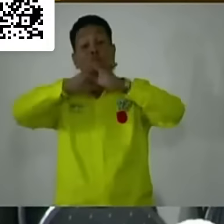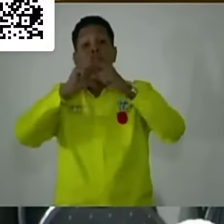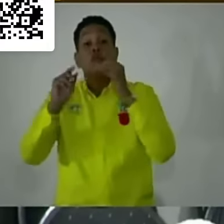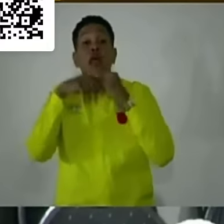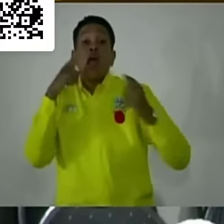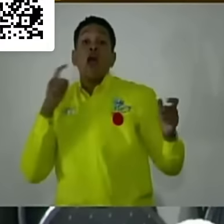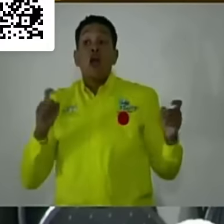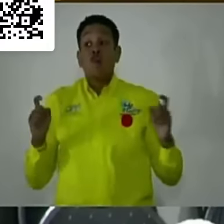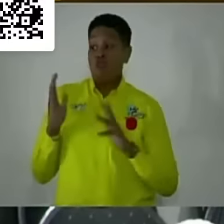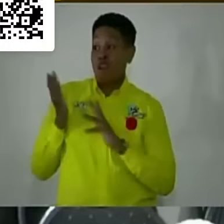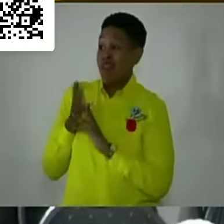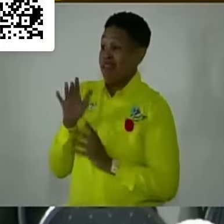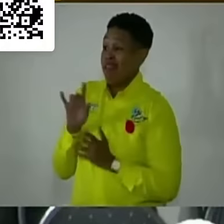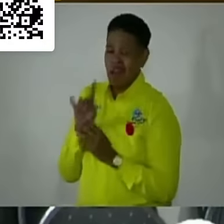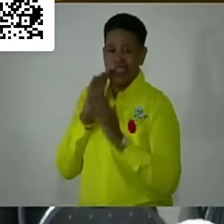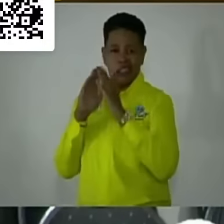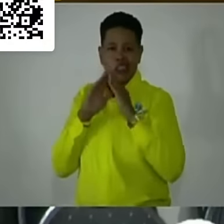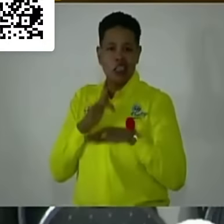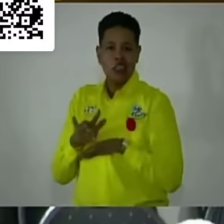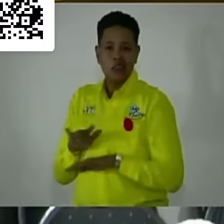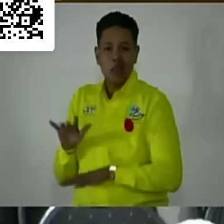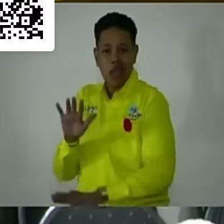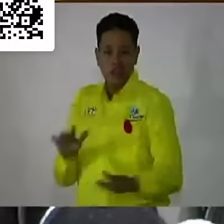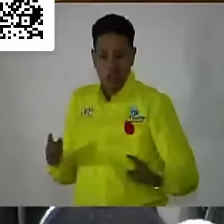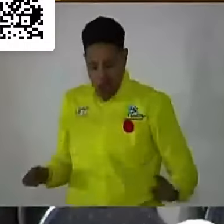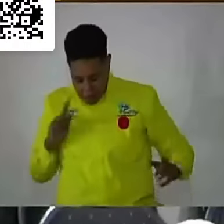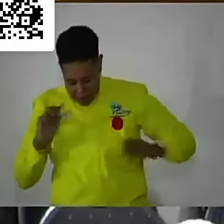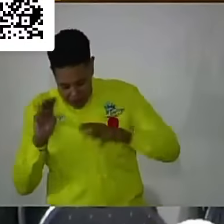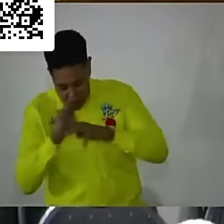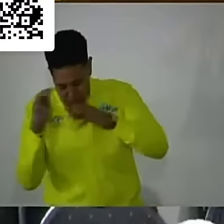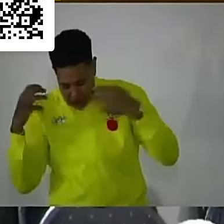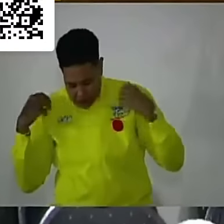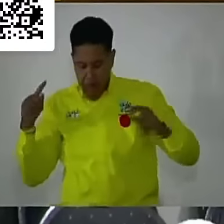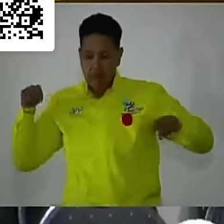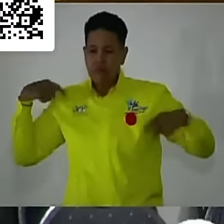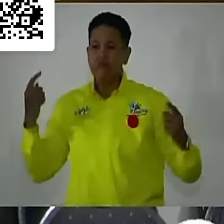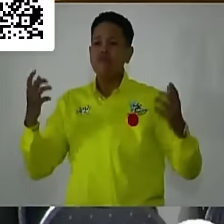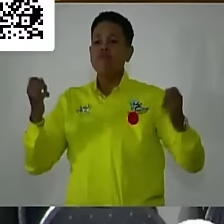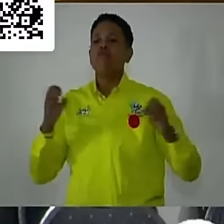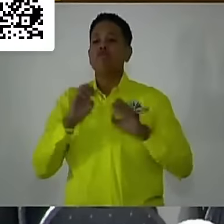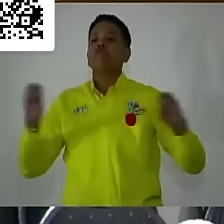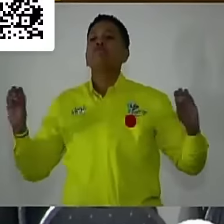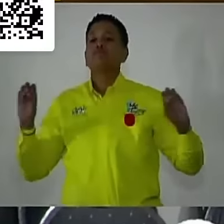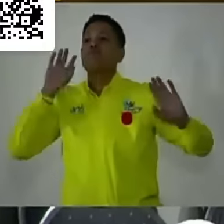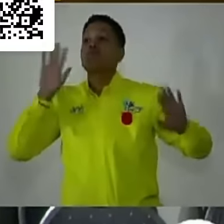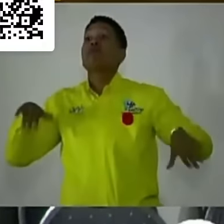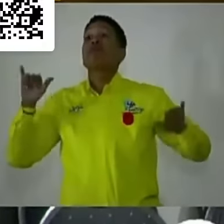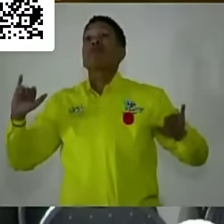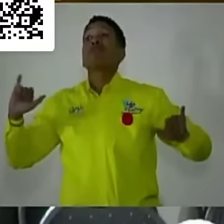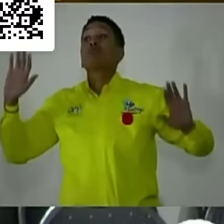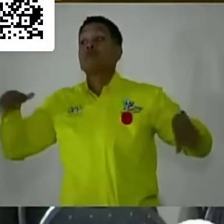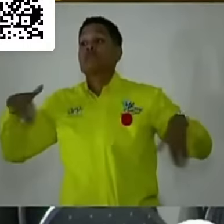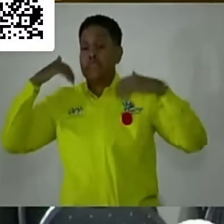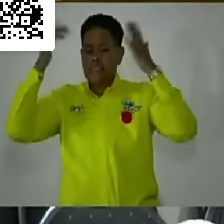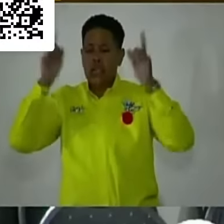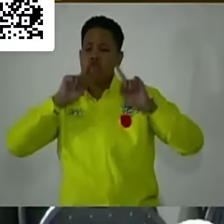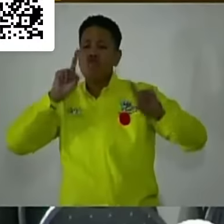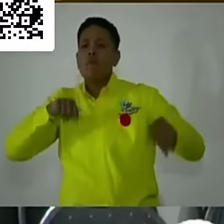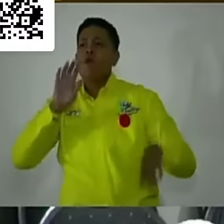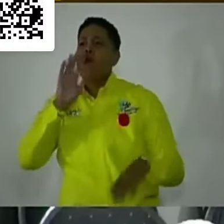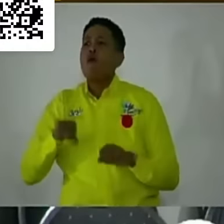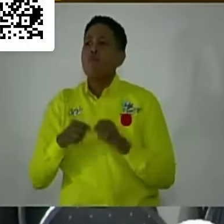control interventions within the shelter space. The Ministry of Health so far received no unusual reports of